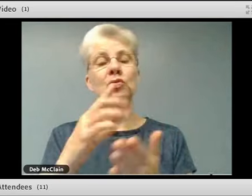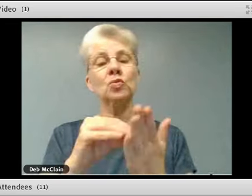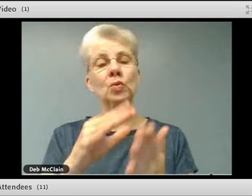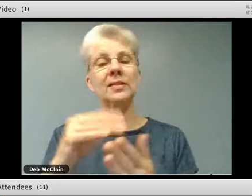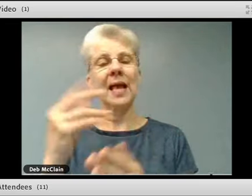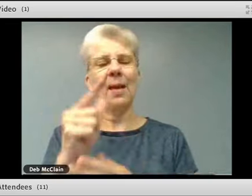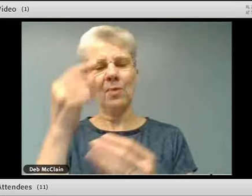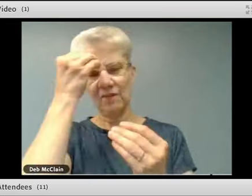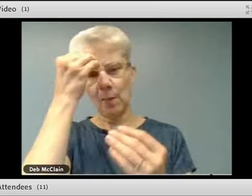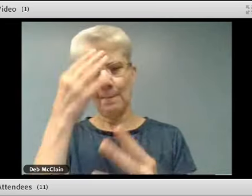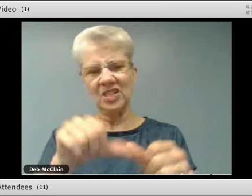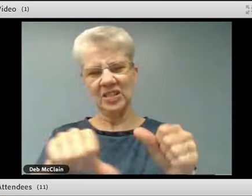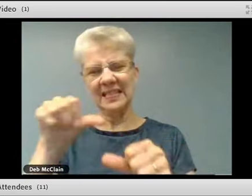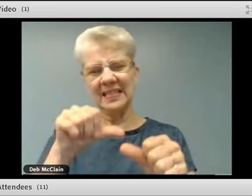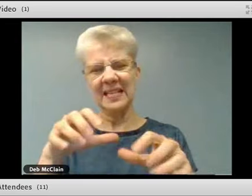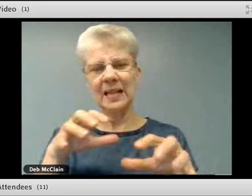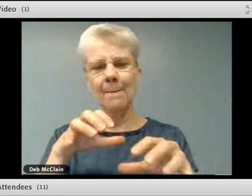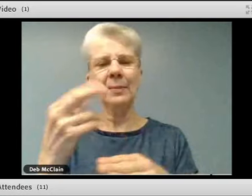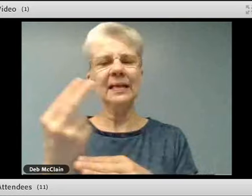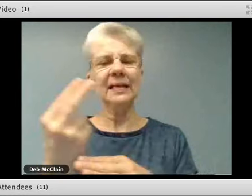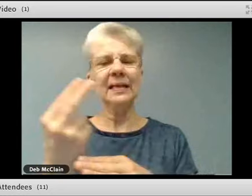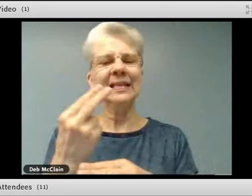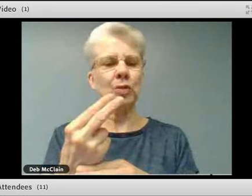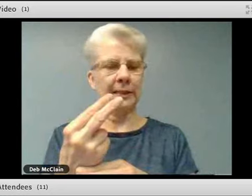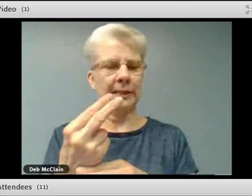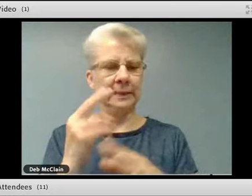and public history.